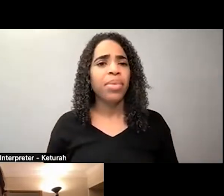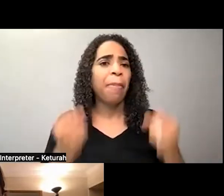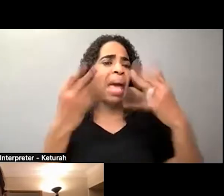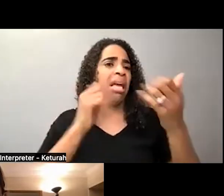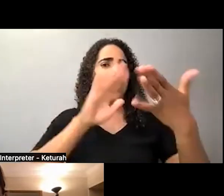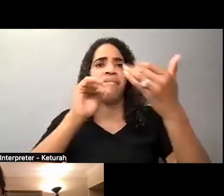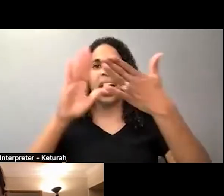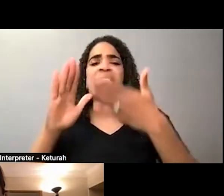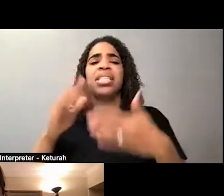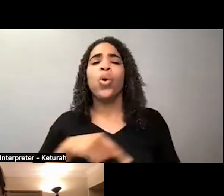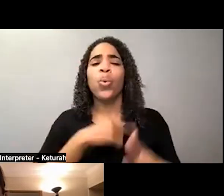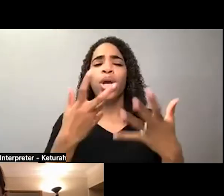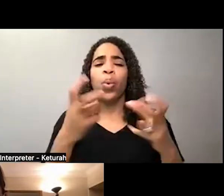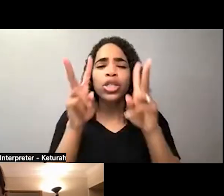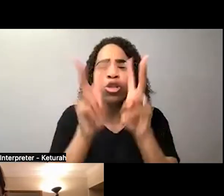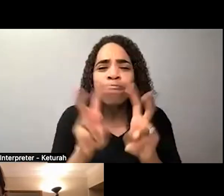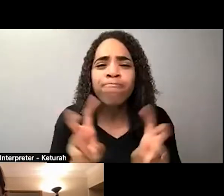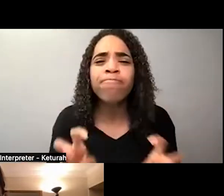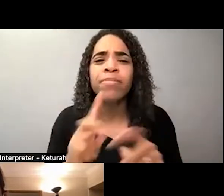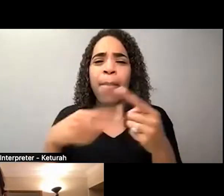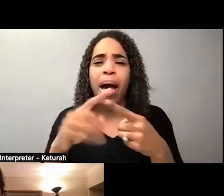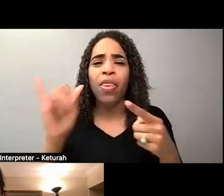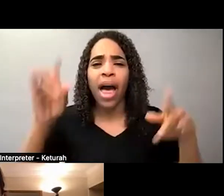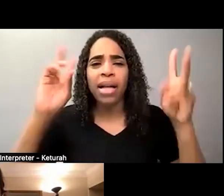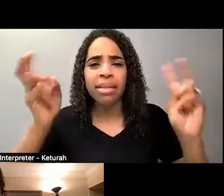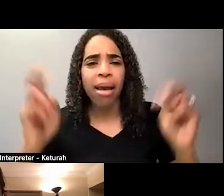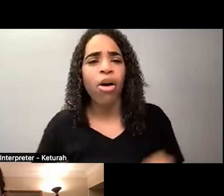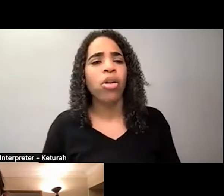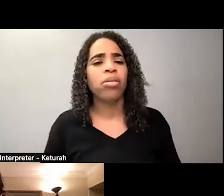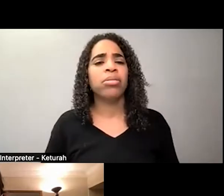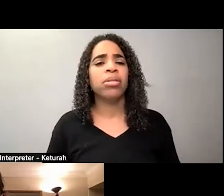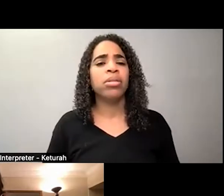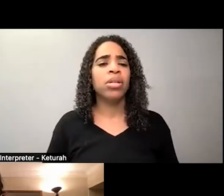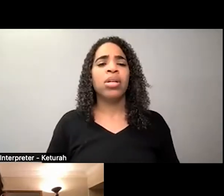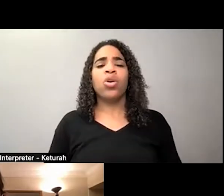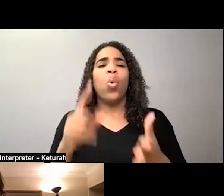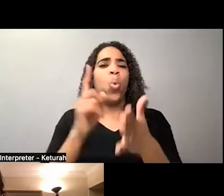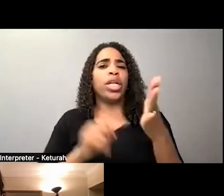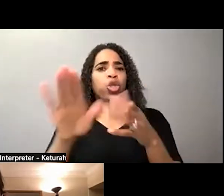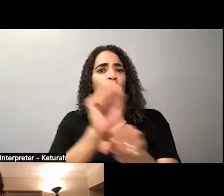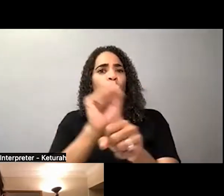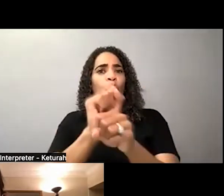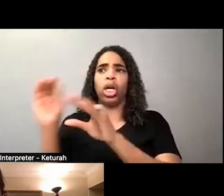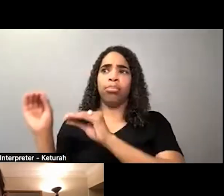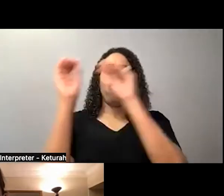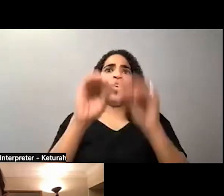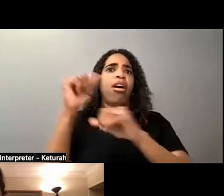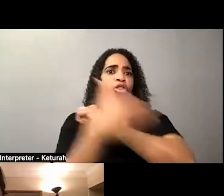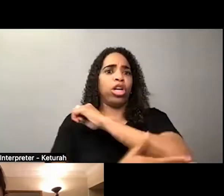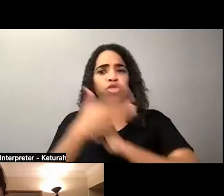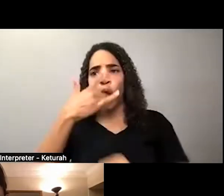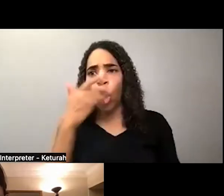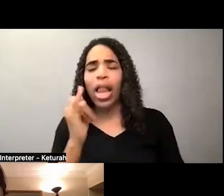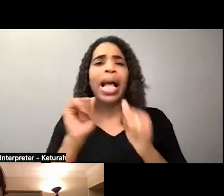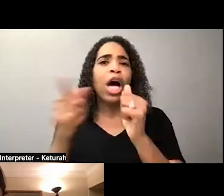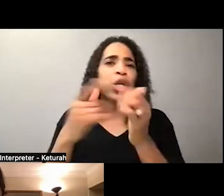we're interested in exploring both sides of that, what the entire trajectory looks like and how they're navigating it, or what lessons can